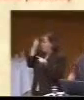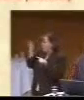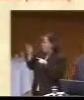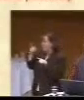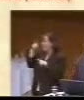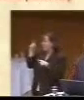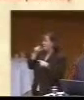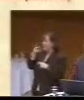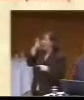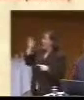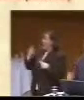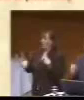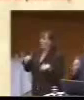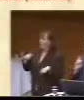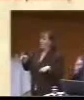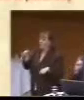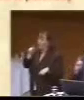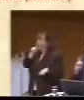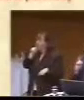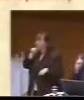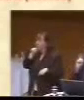not controversial.